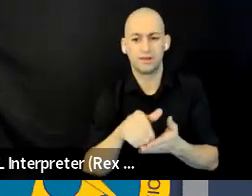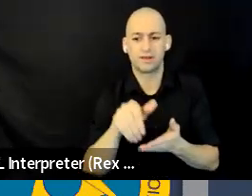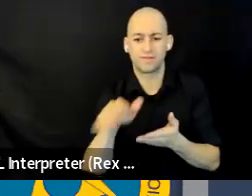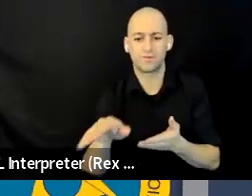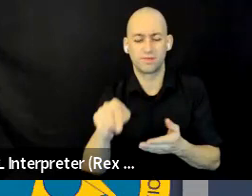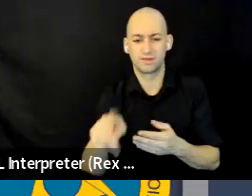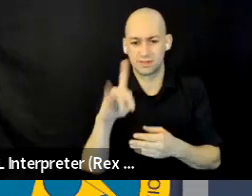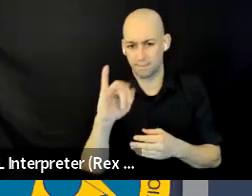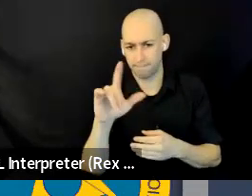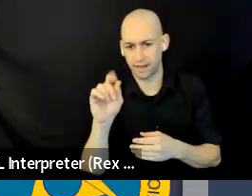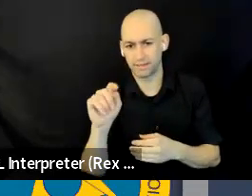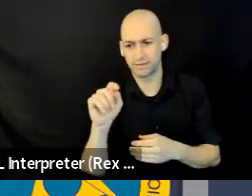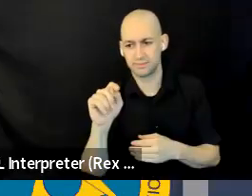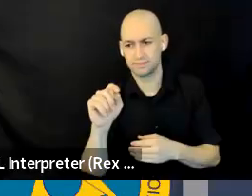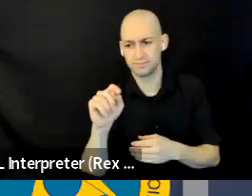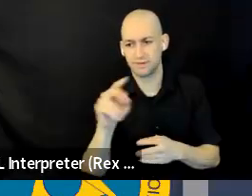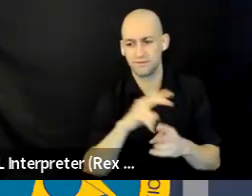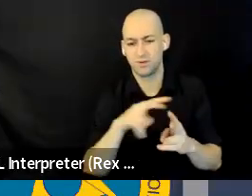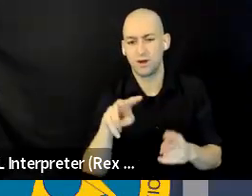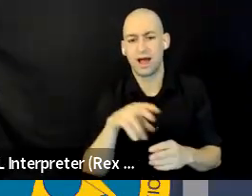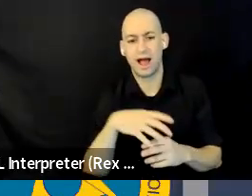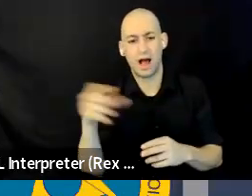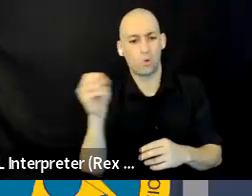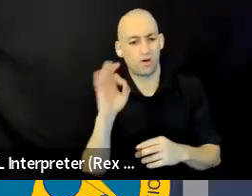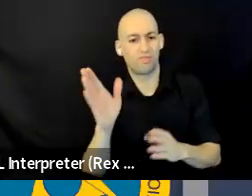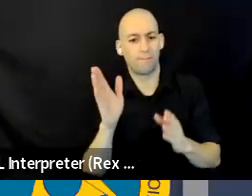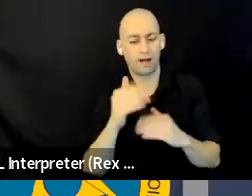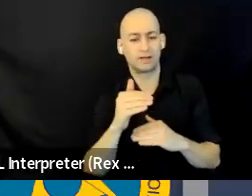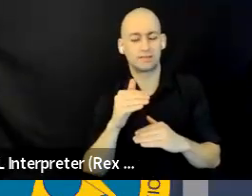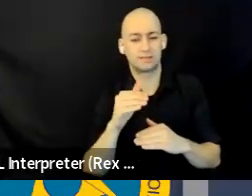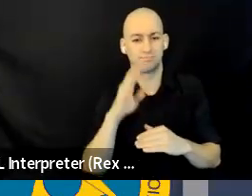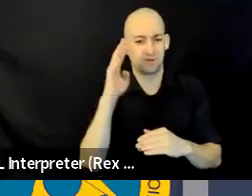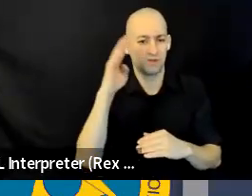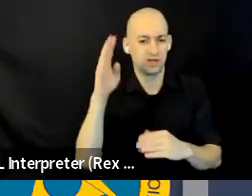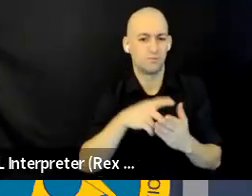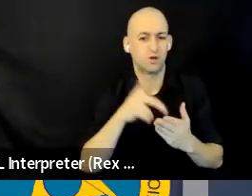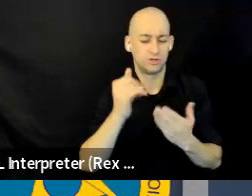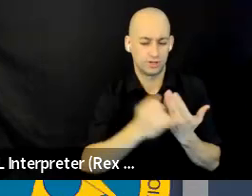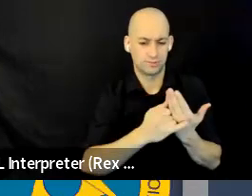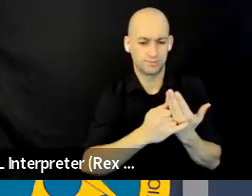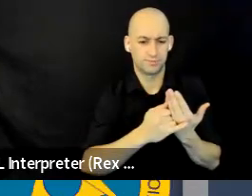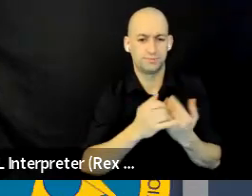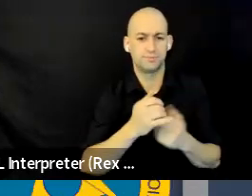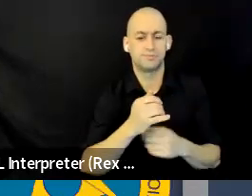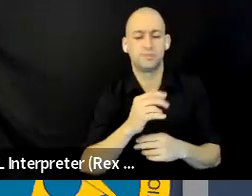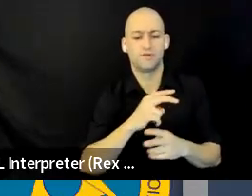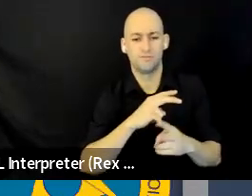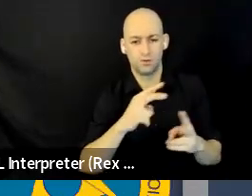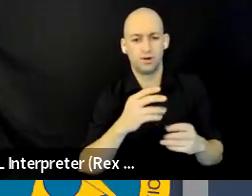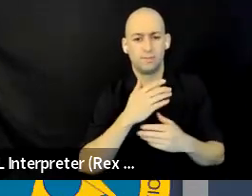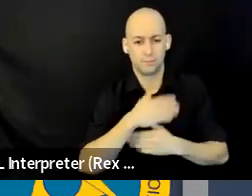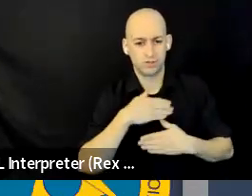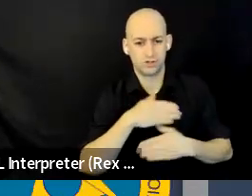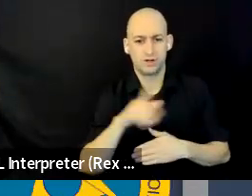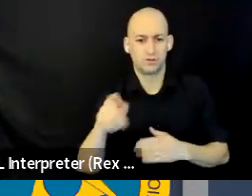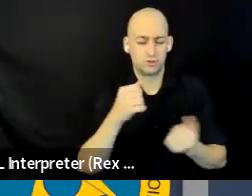pilot. This is a very out-of-the-box, innovative project, and we very much appreciate your